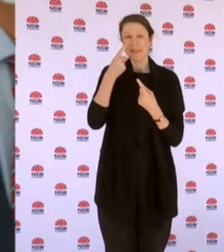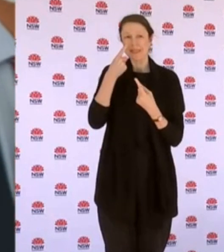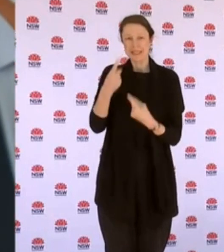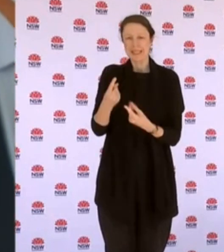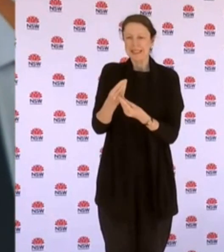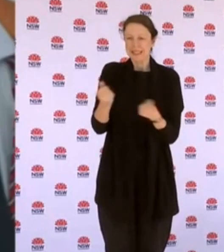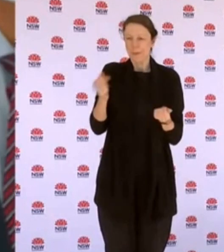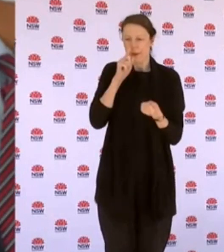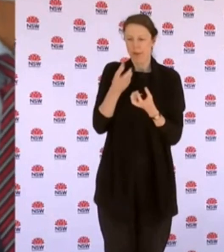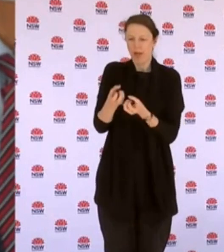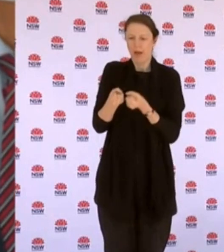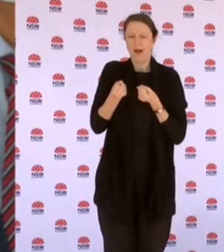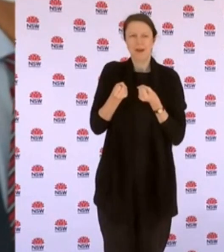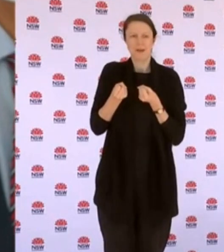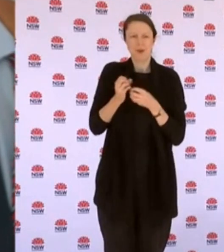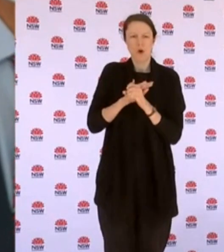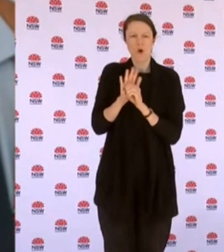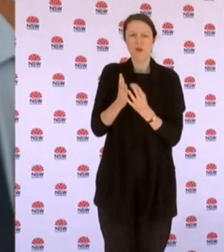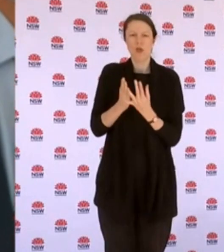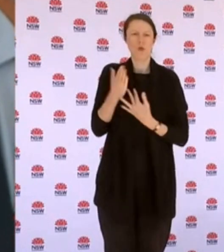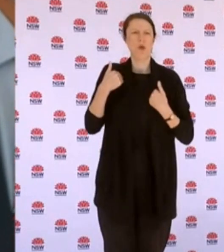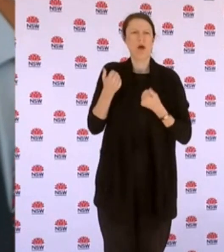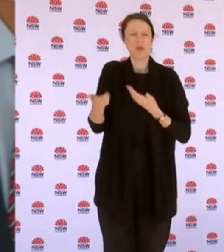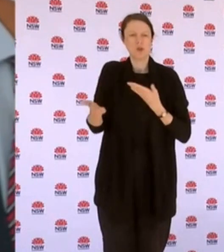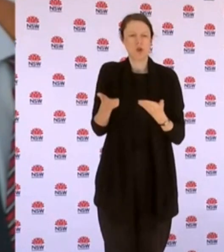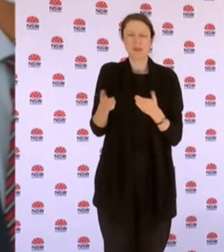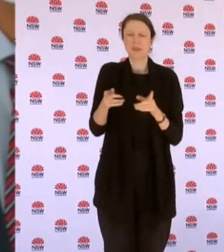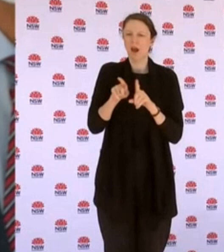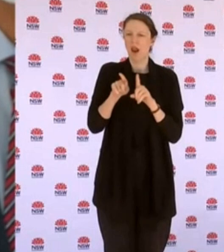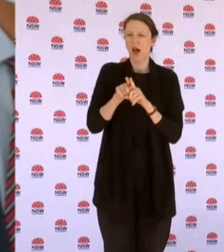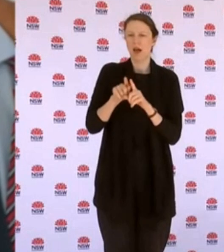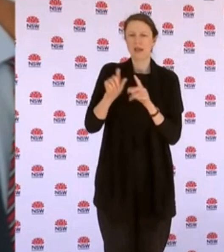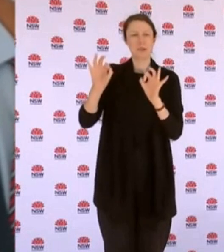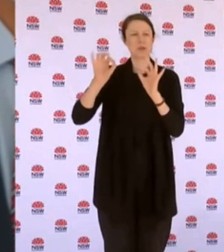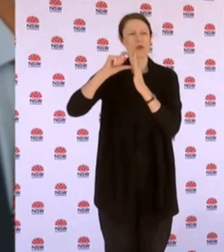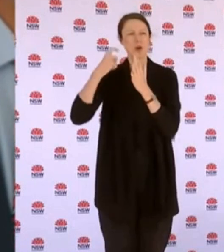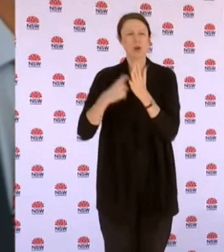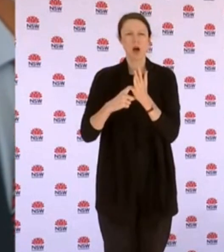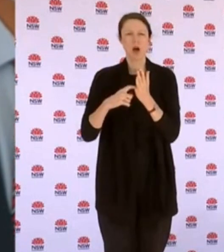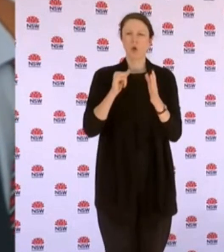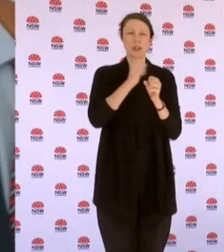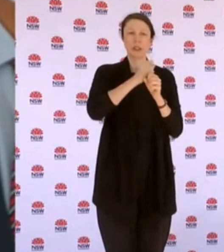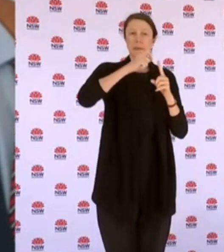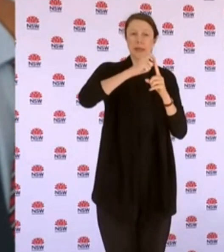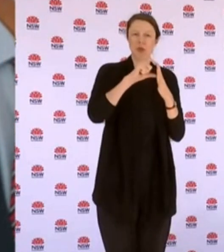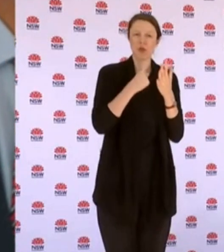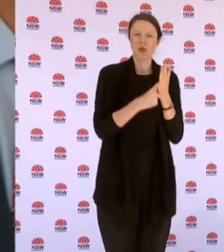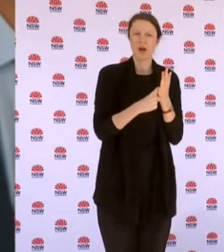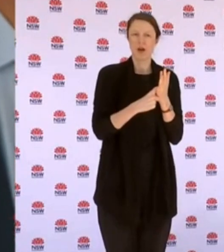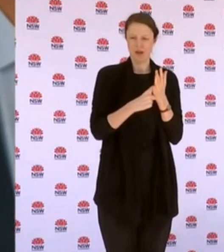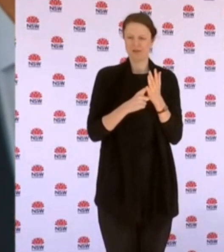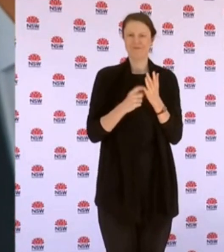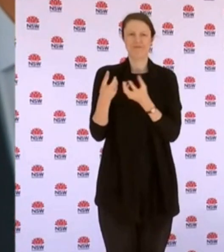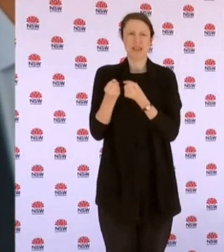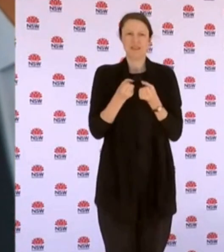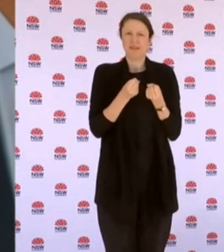relates to either specialist rooms or general practice. We have worked with GPs